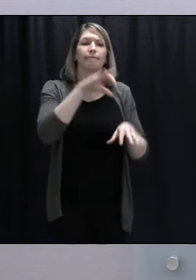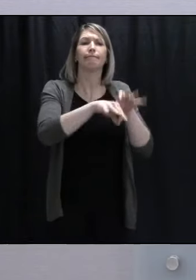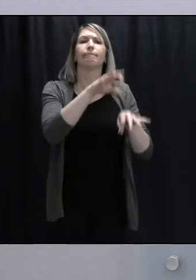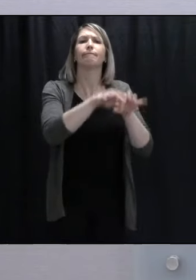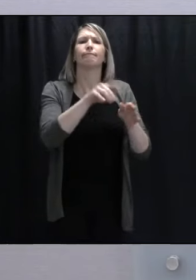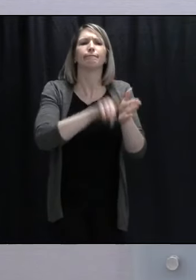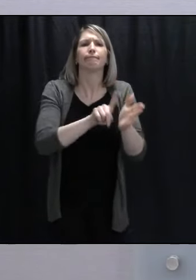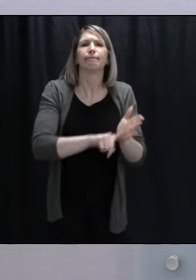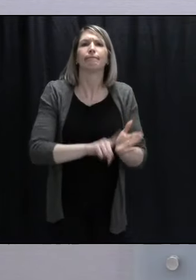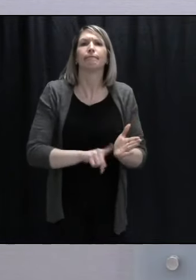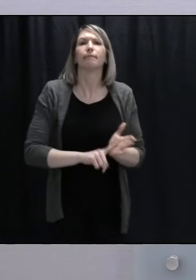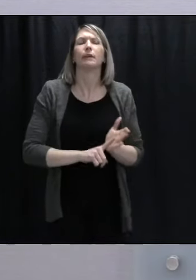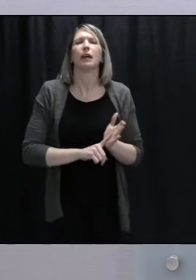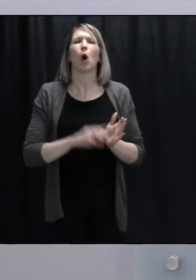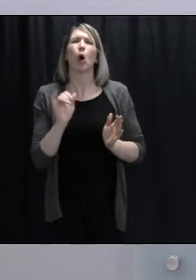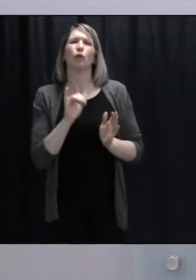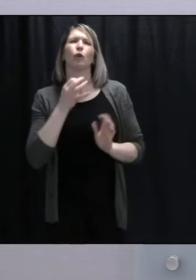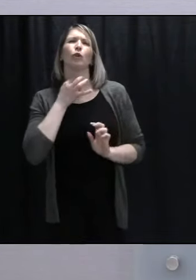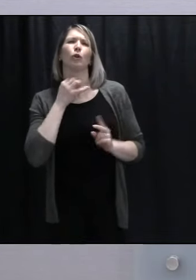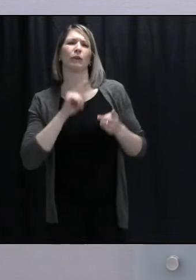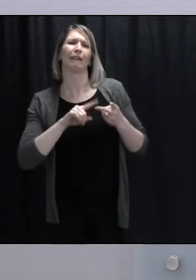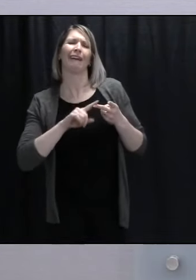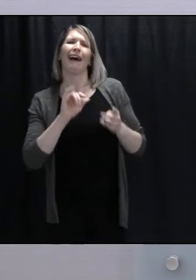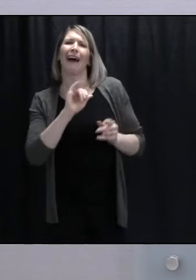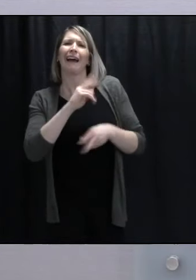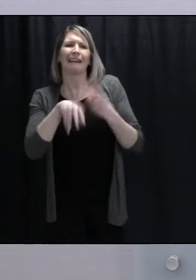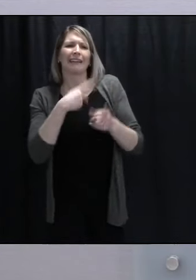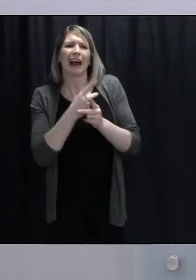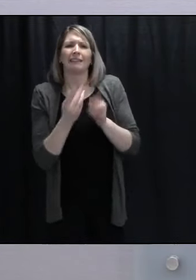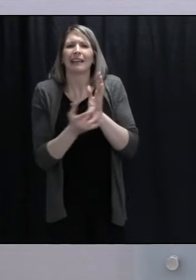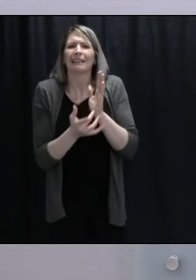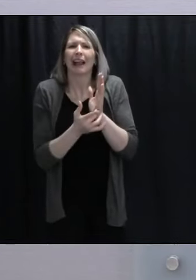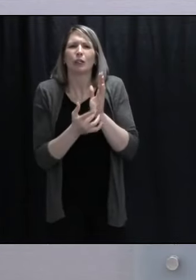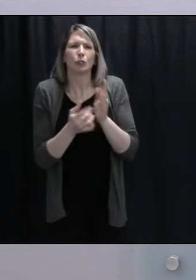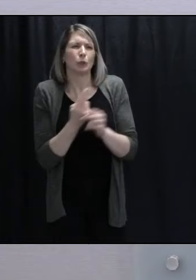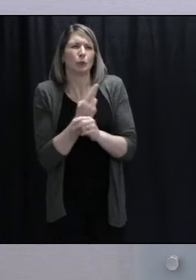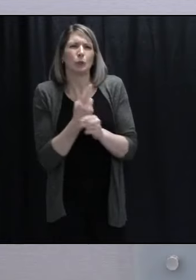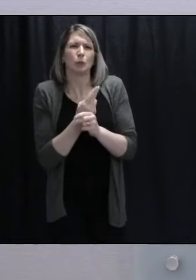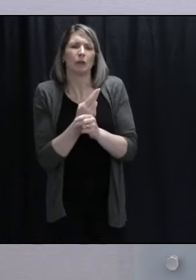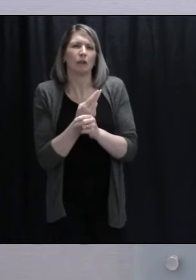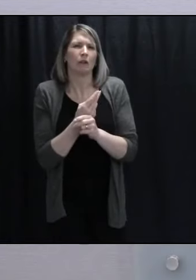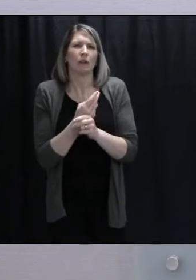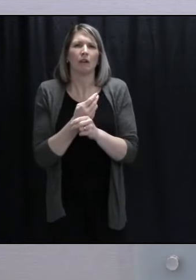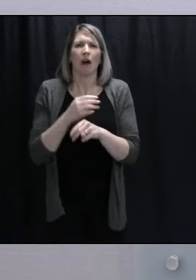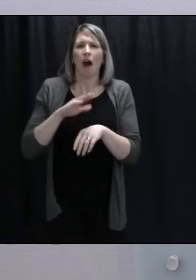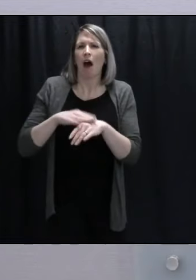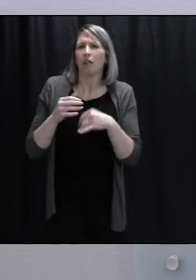what specific technology, such as apps or web-based systems, are being used.